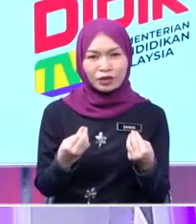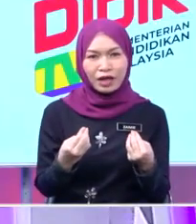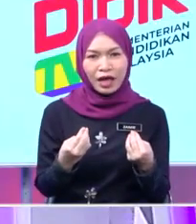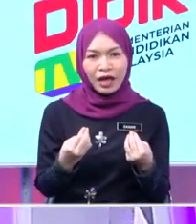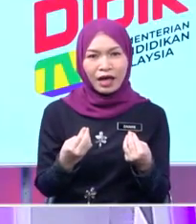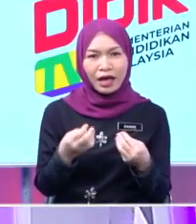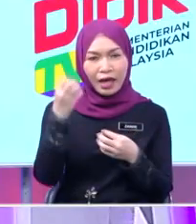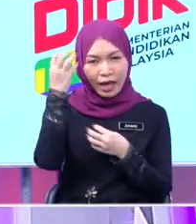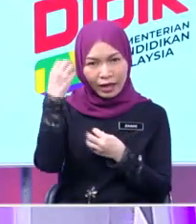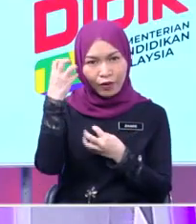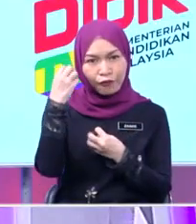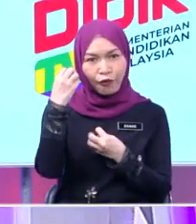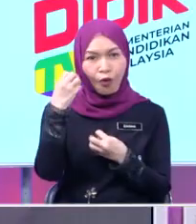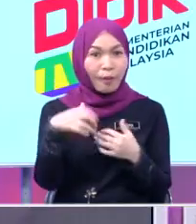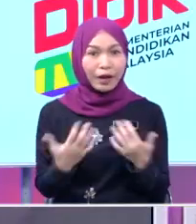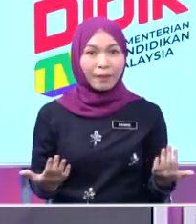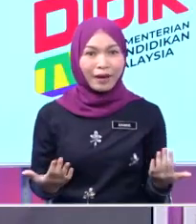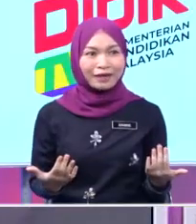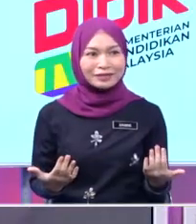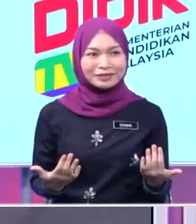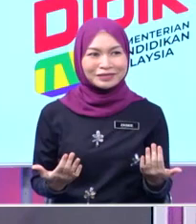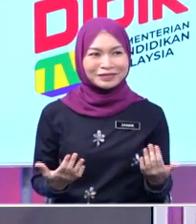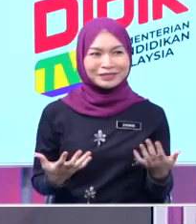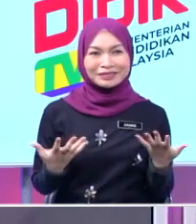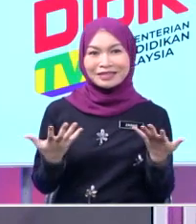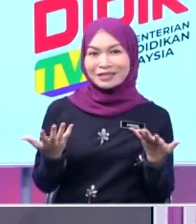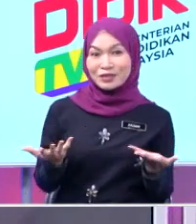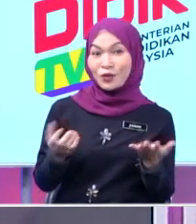teacher? Where else but at Together Chris